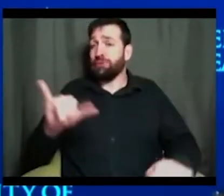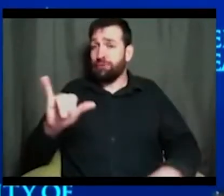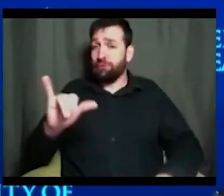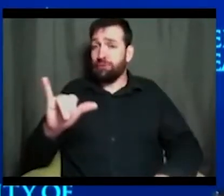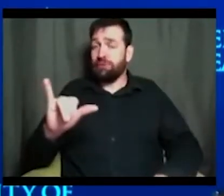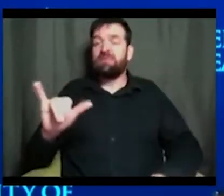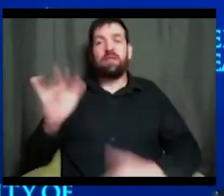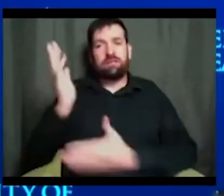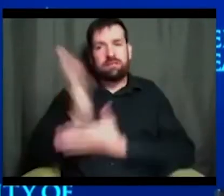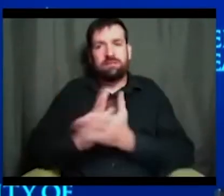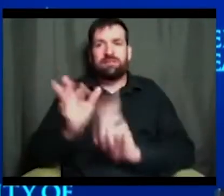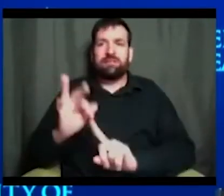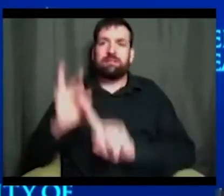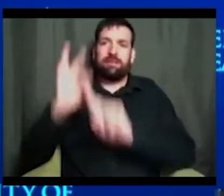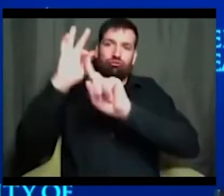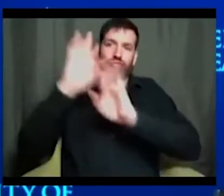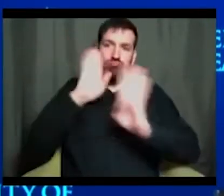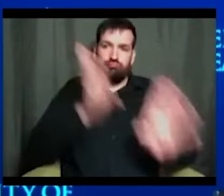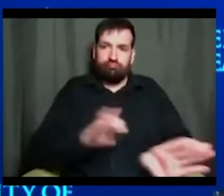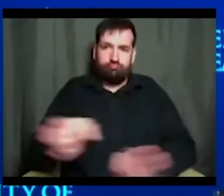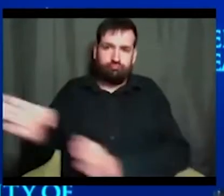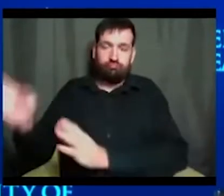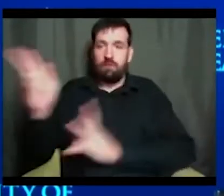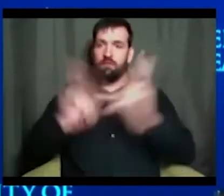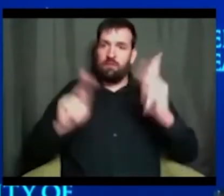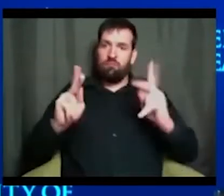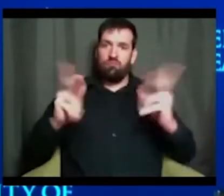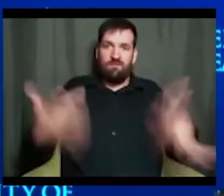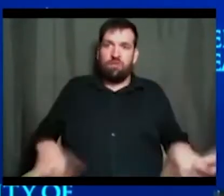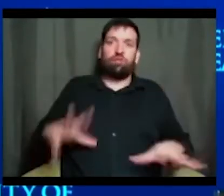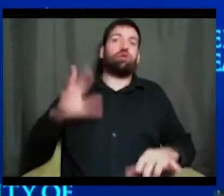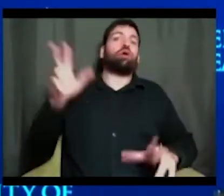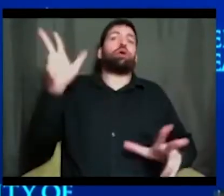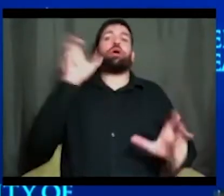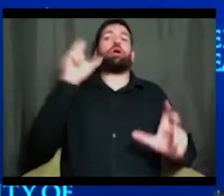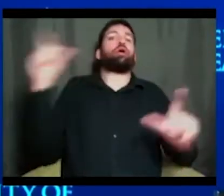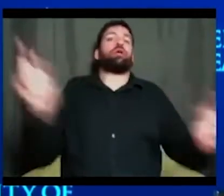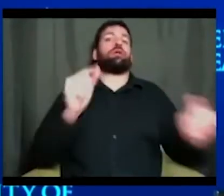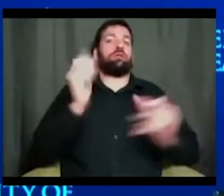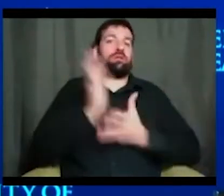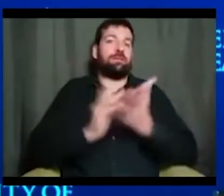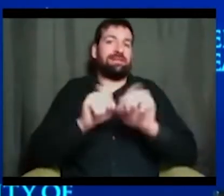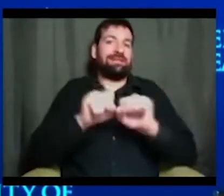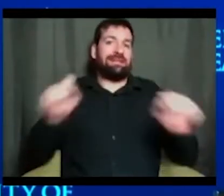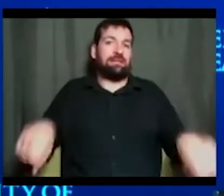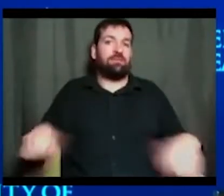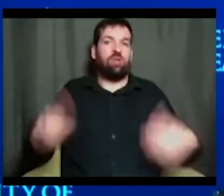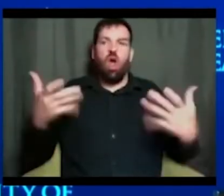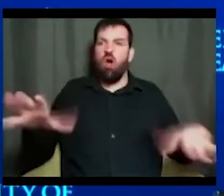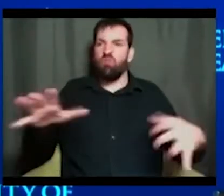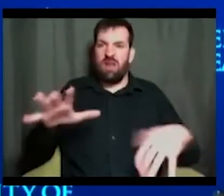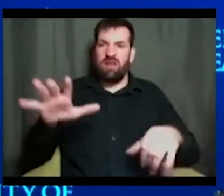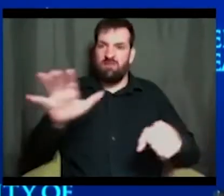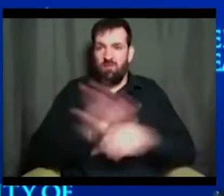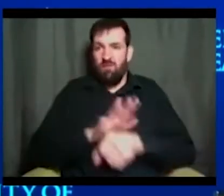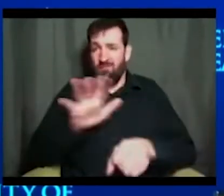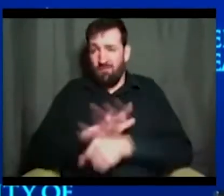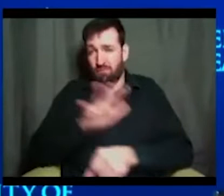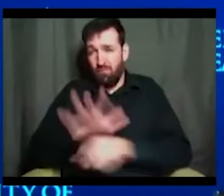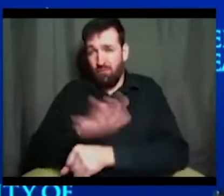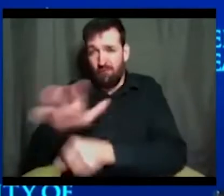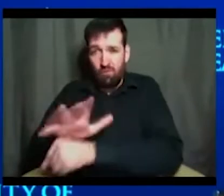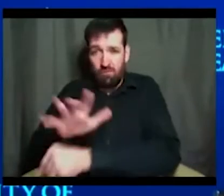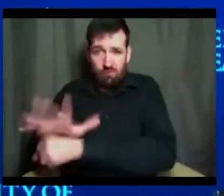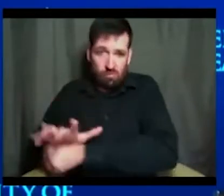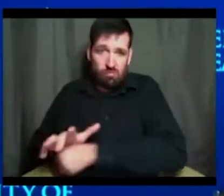I think people have probably heard that some of the hospitals and systems in the region are already booked up for the next month or longer